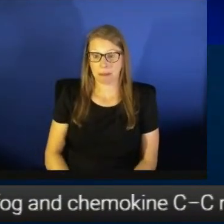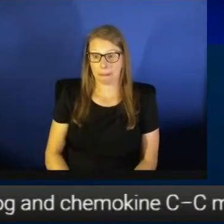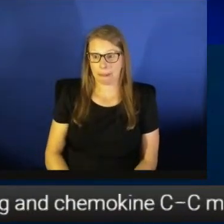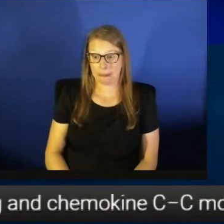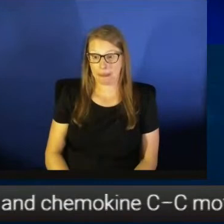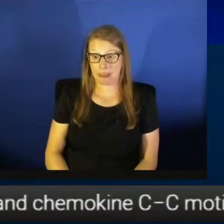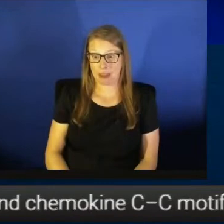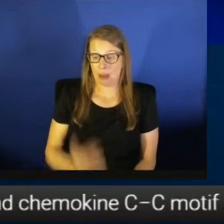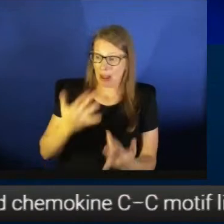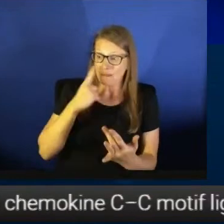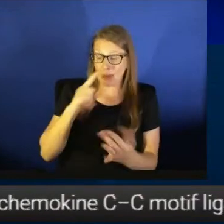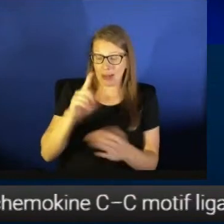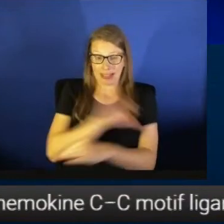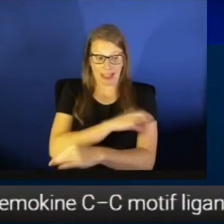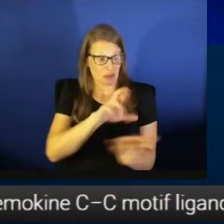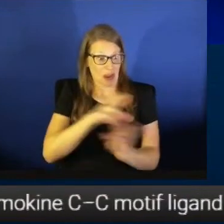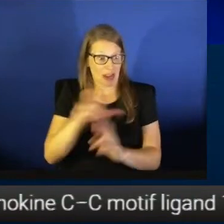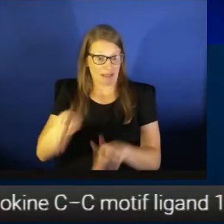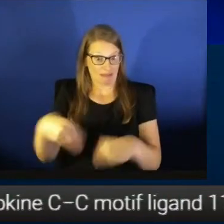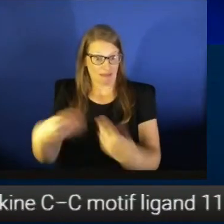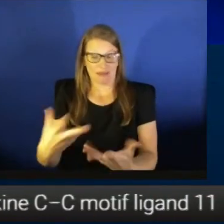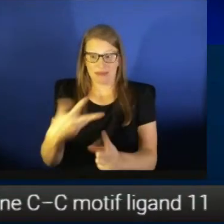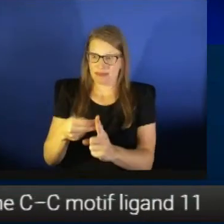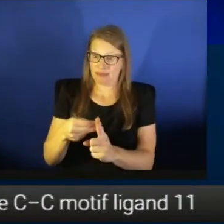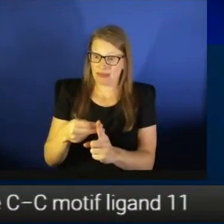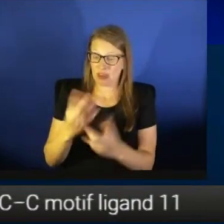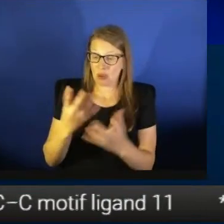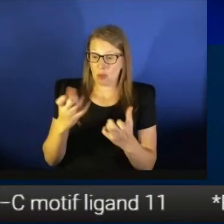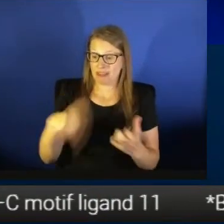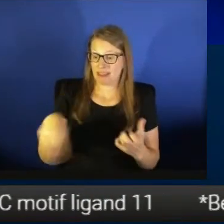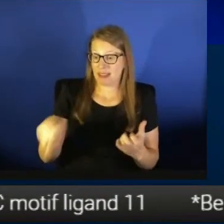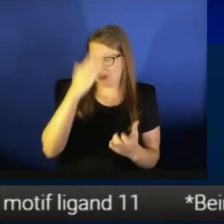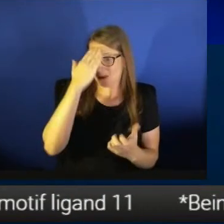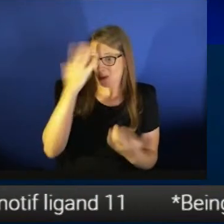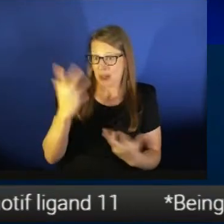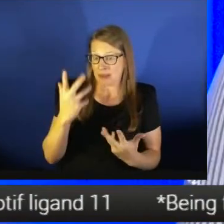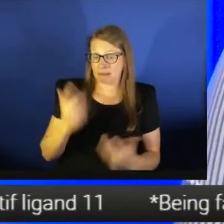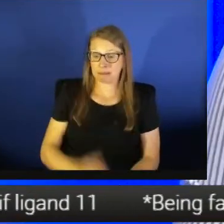shots? What do you want them to know? And just any message for our community?